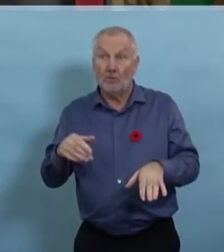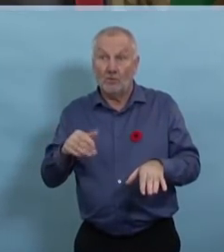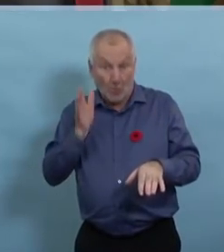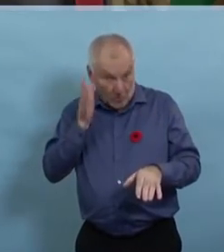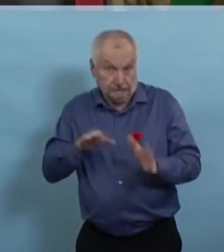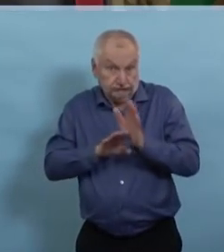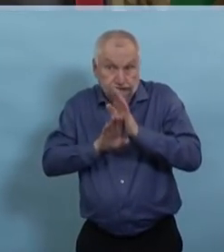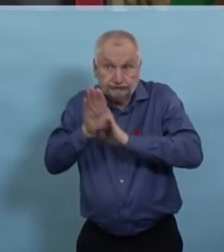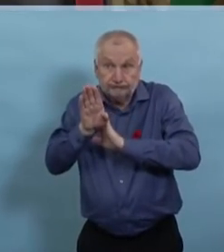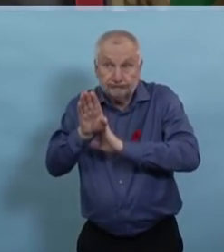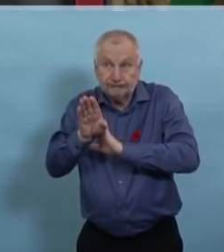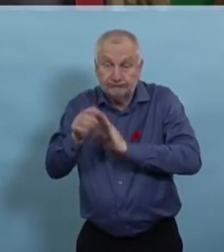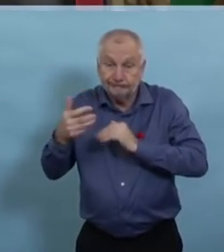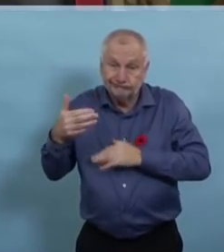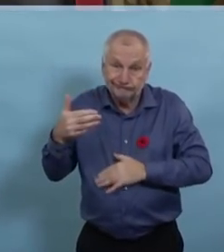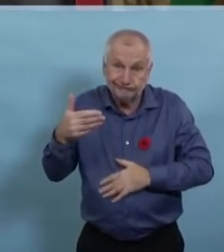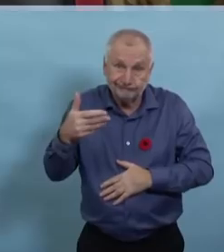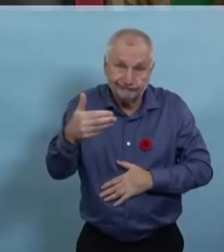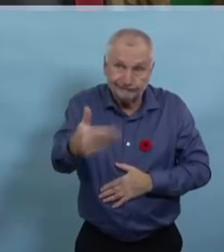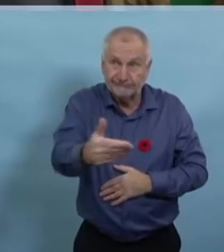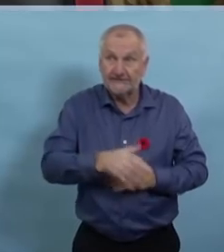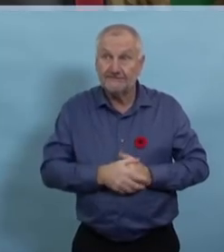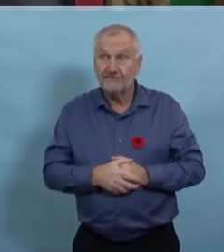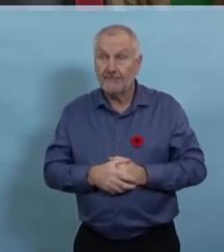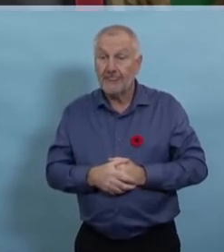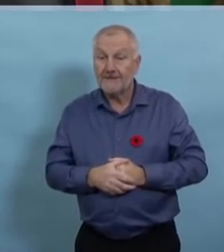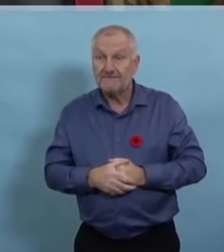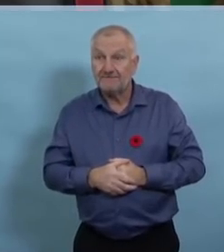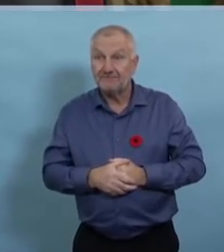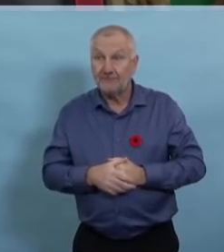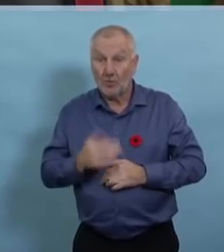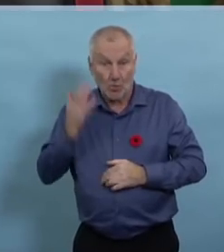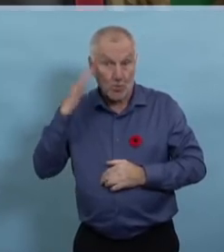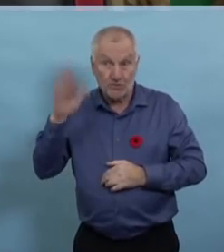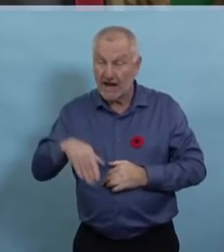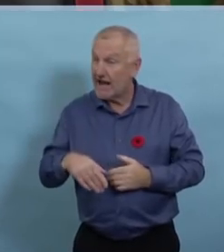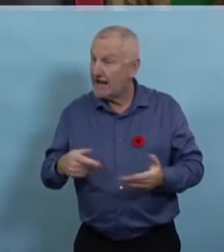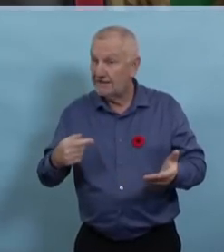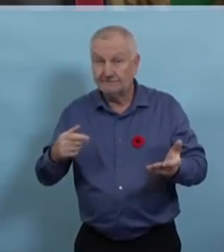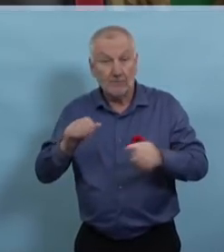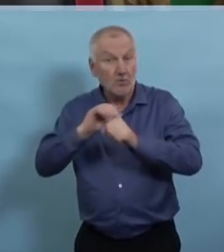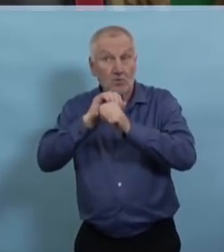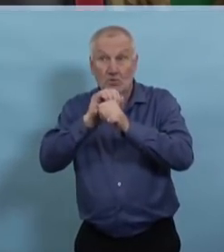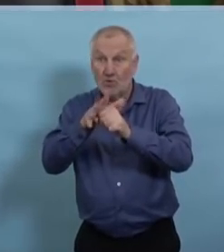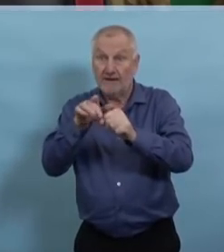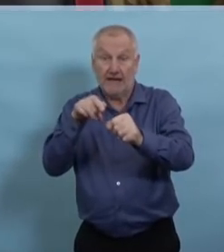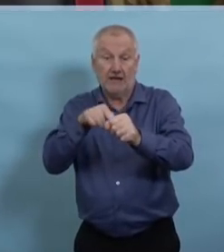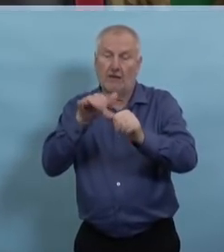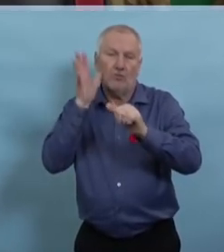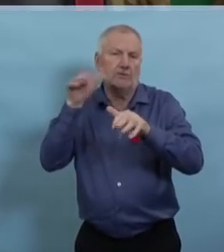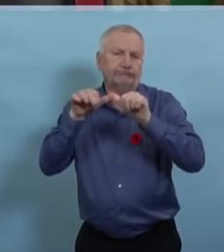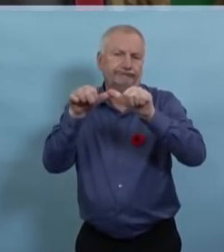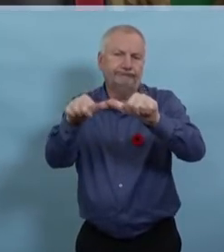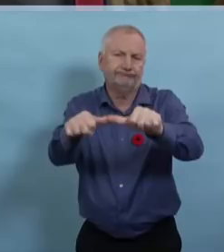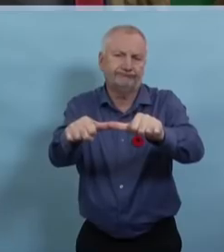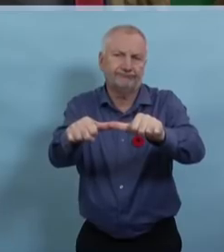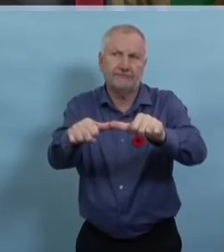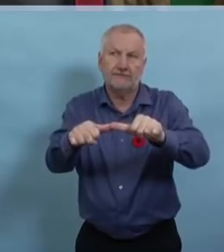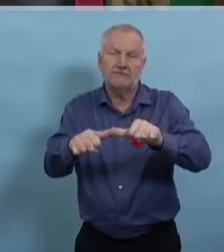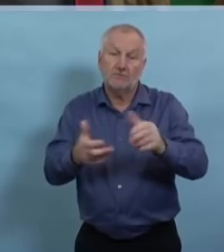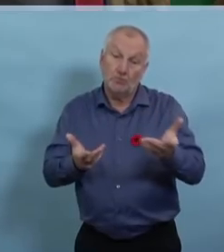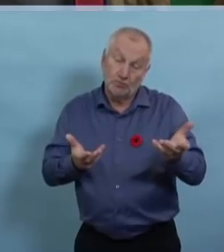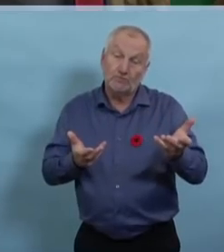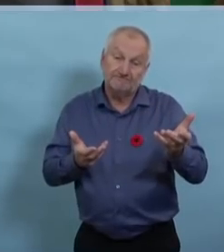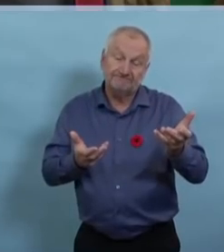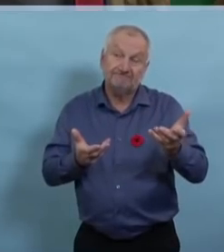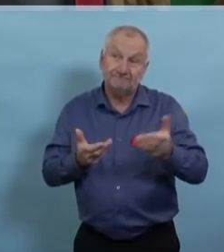know that we're in the long game at this point with the pandemic. And so as new and additional supports and opportunities